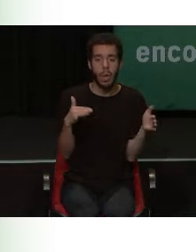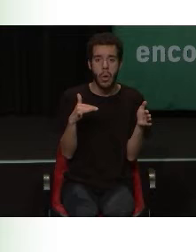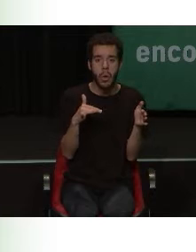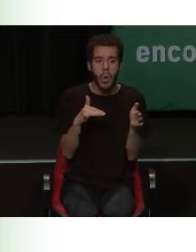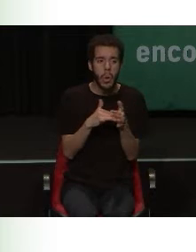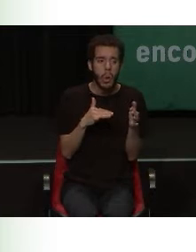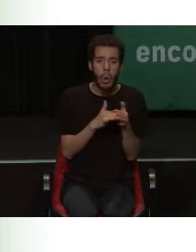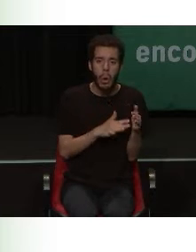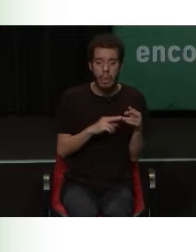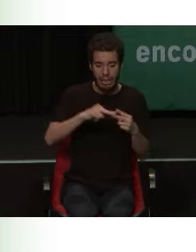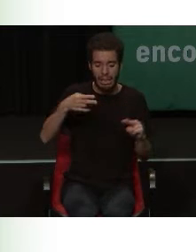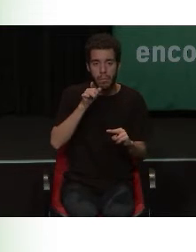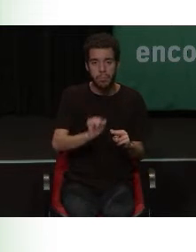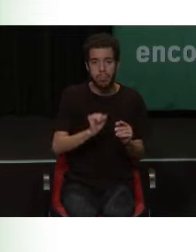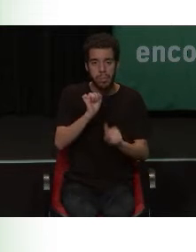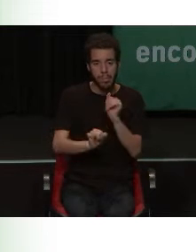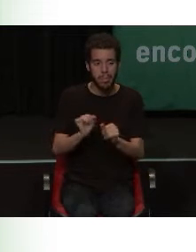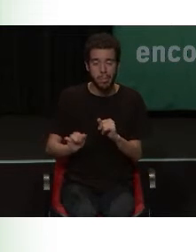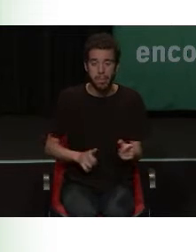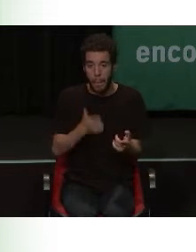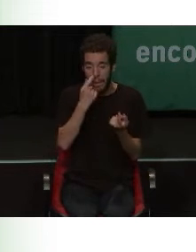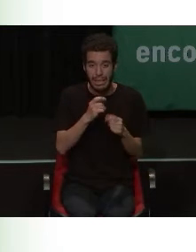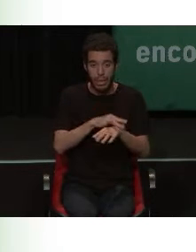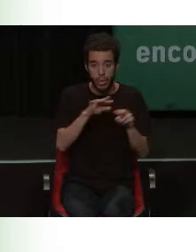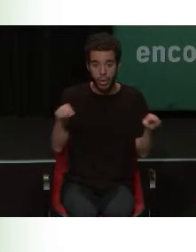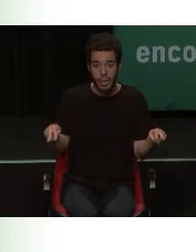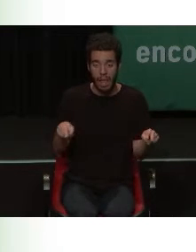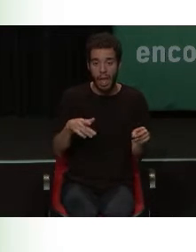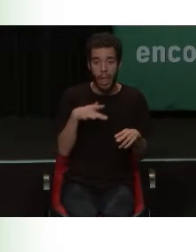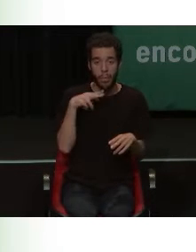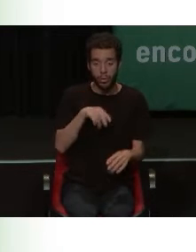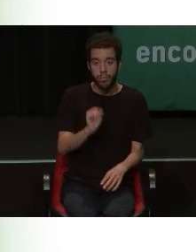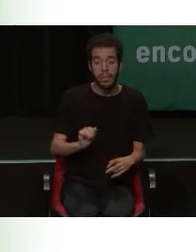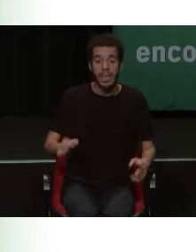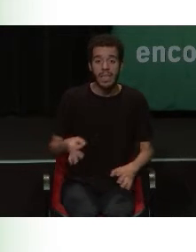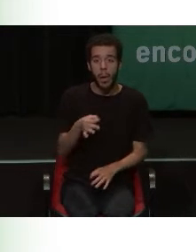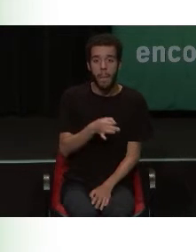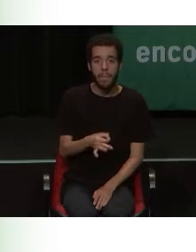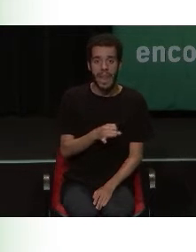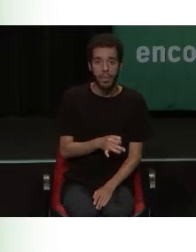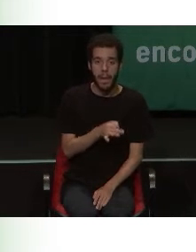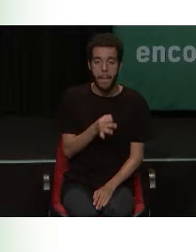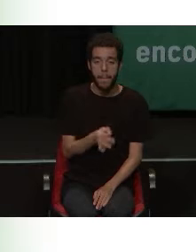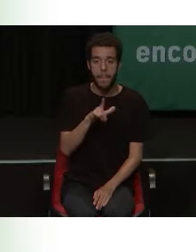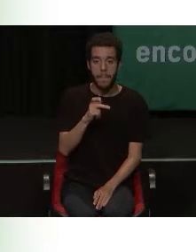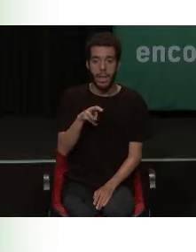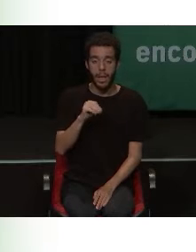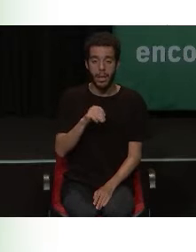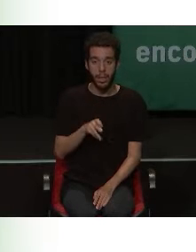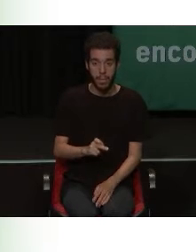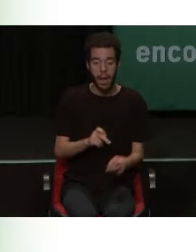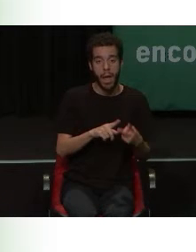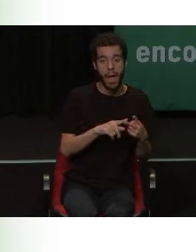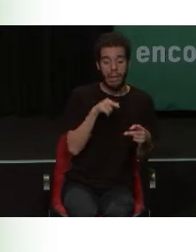It has a genetic code similar to those found in Portuguese hospital, and Plasmodium is